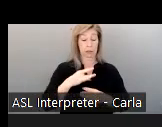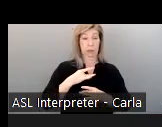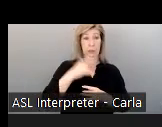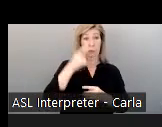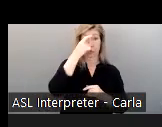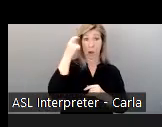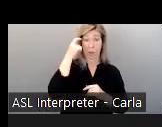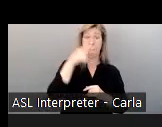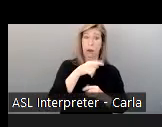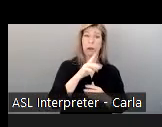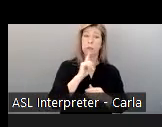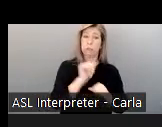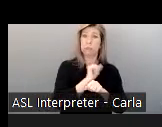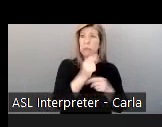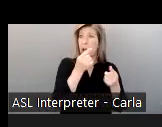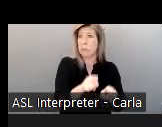I also like to think of